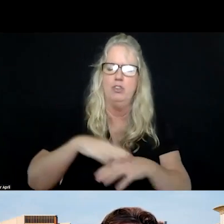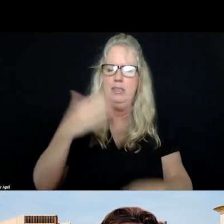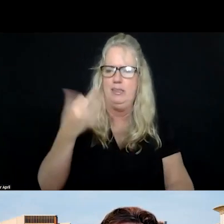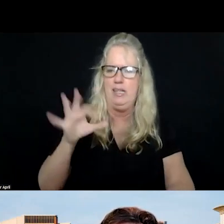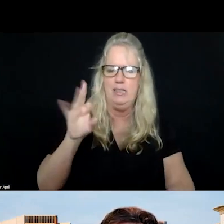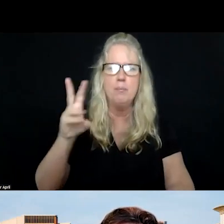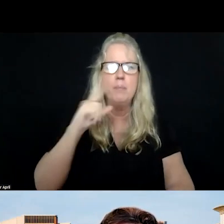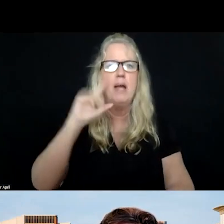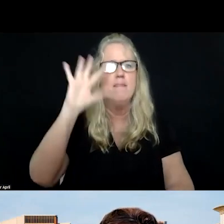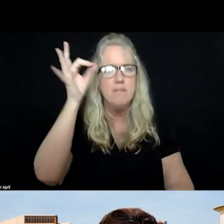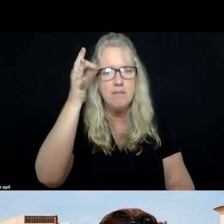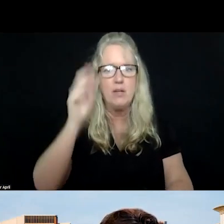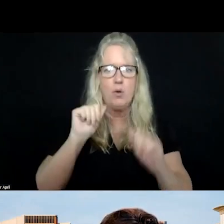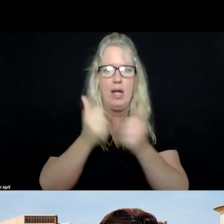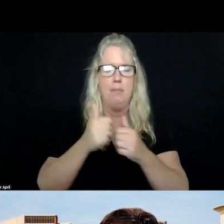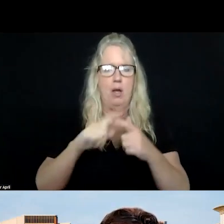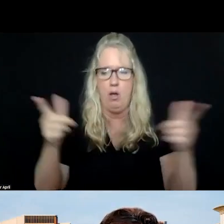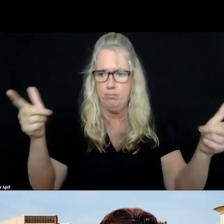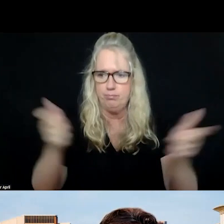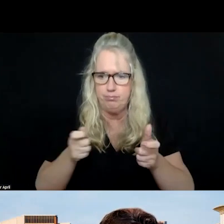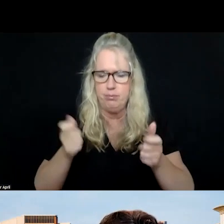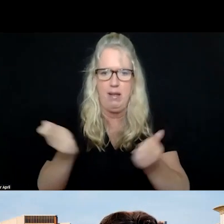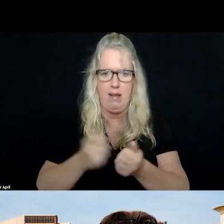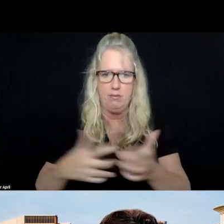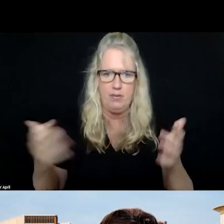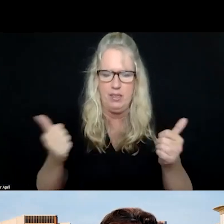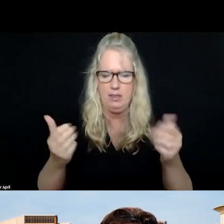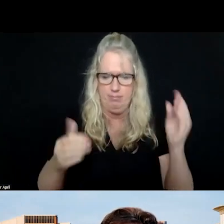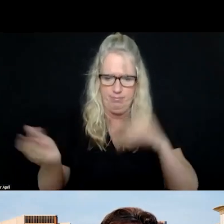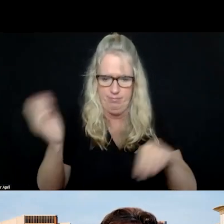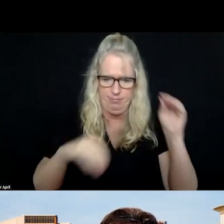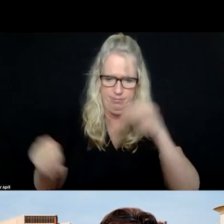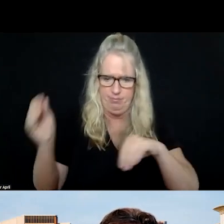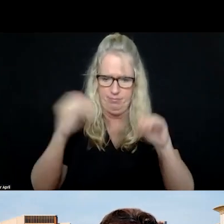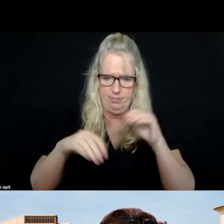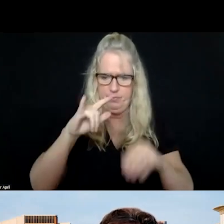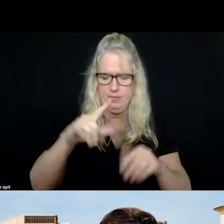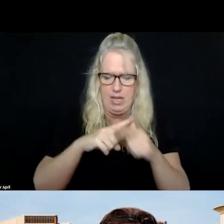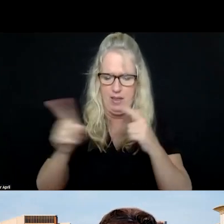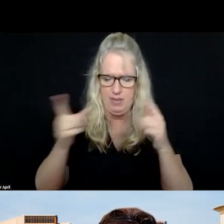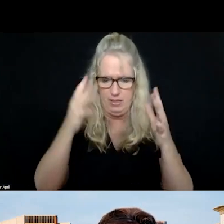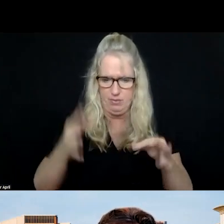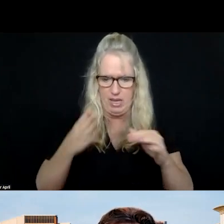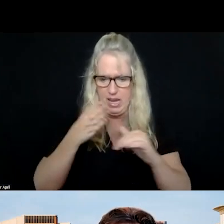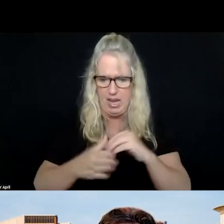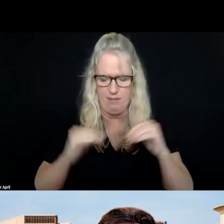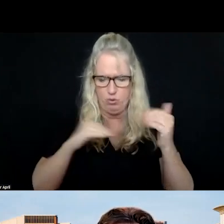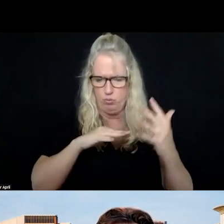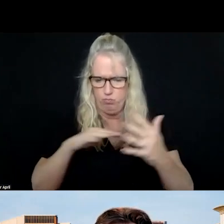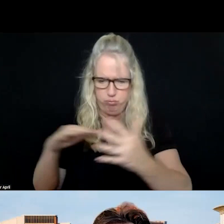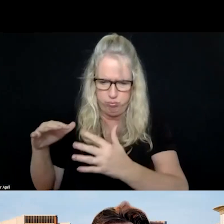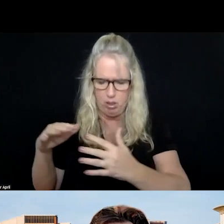Federal agencies pulled together all the parts, reassembled them, and concluded after careful study that there was